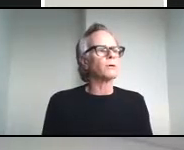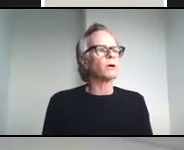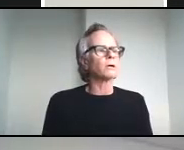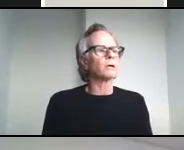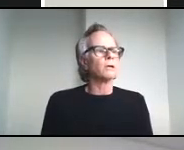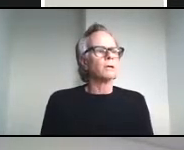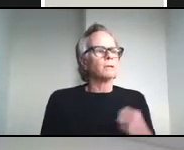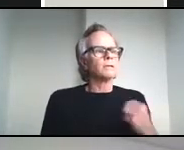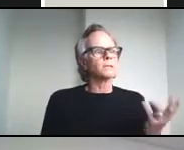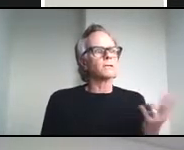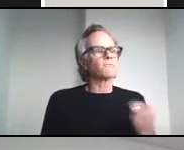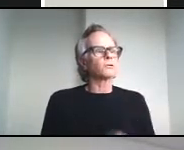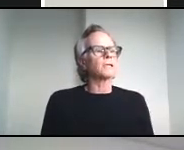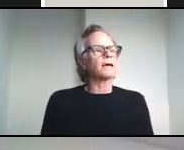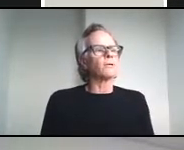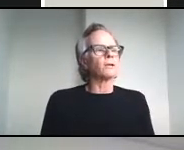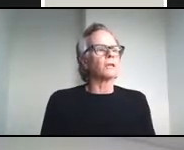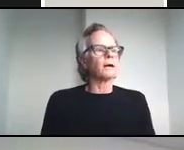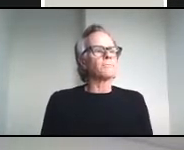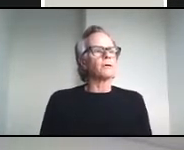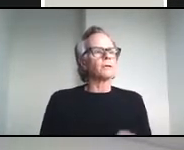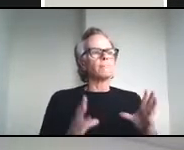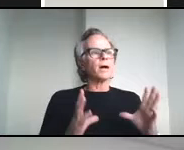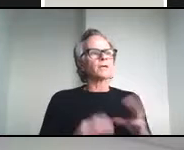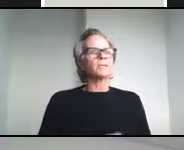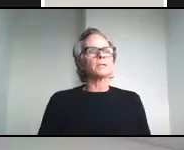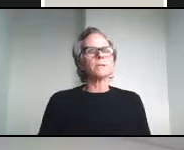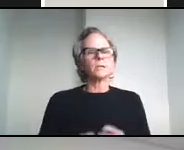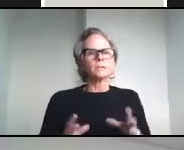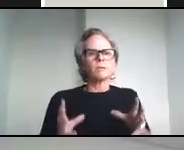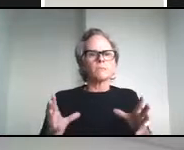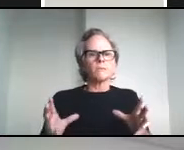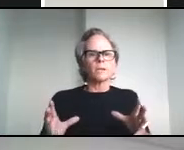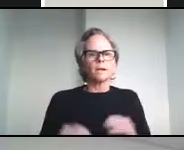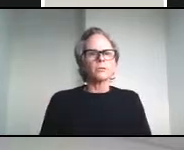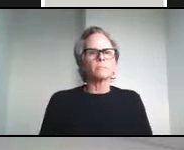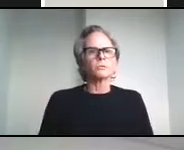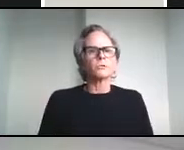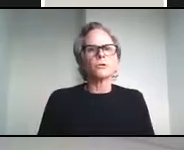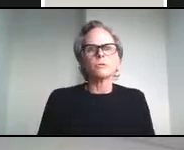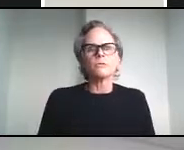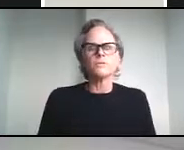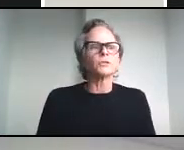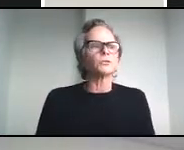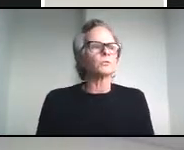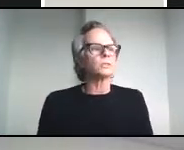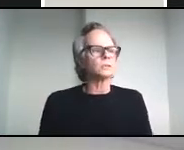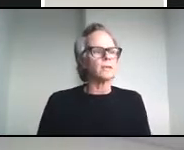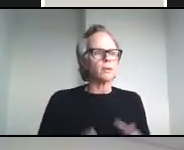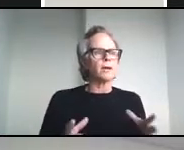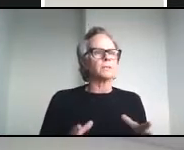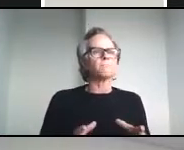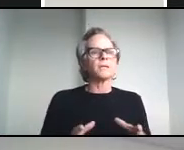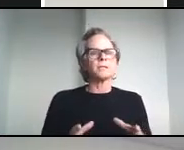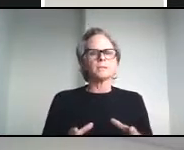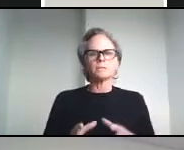the park. This is the first level of the library. The box in the middle is really one of the library's most notable features. It's